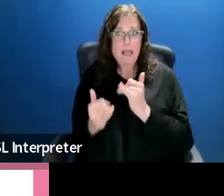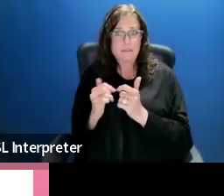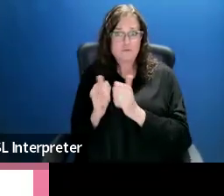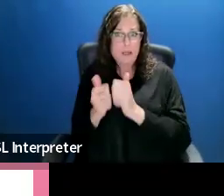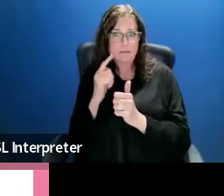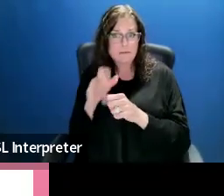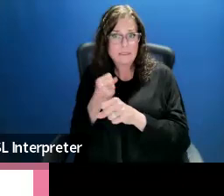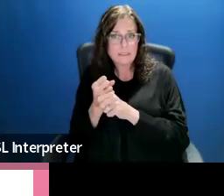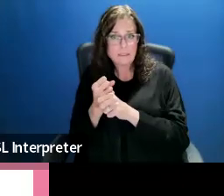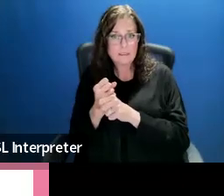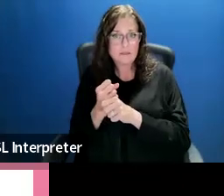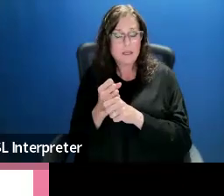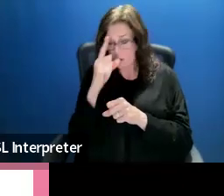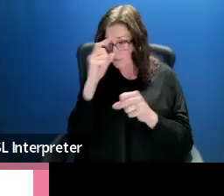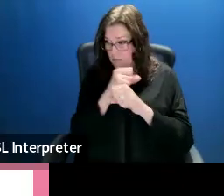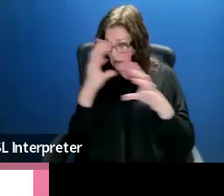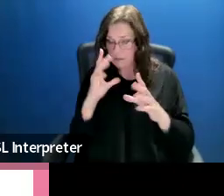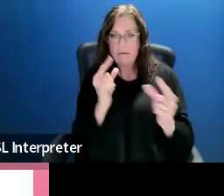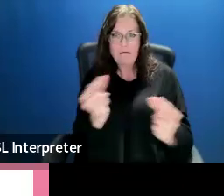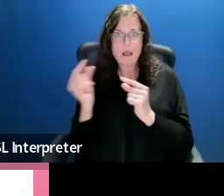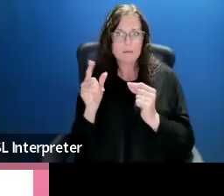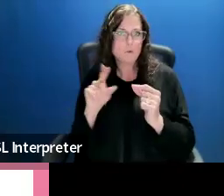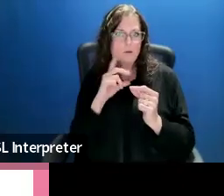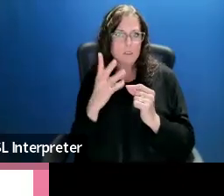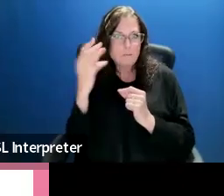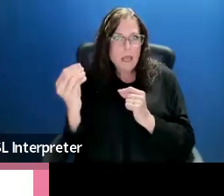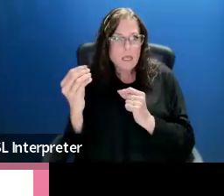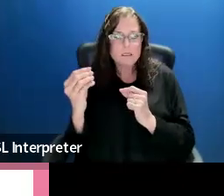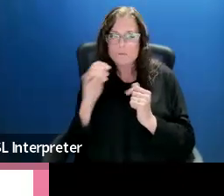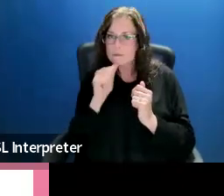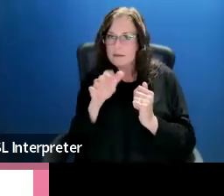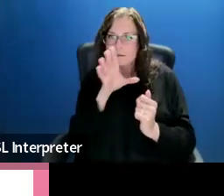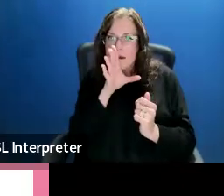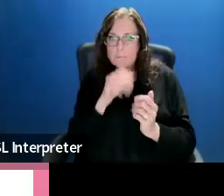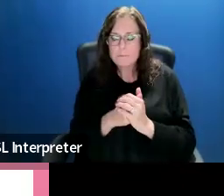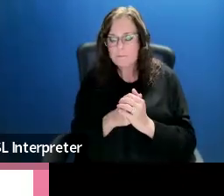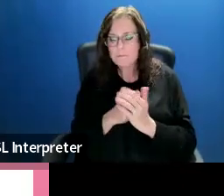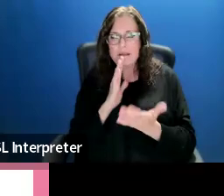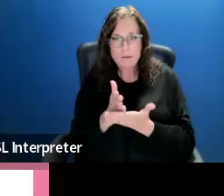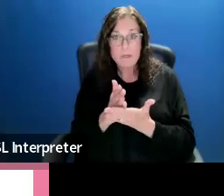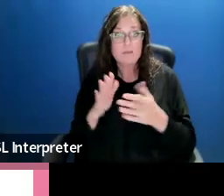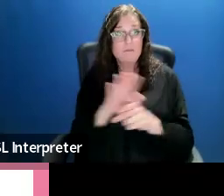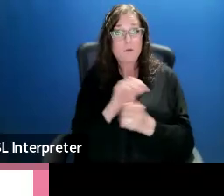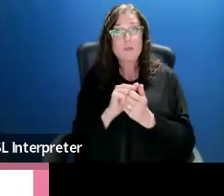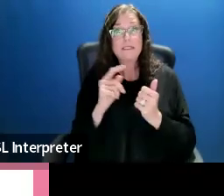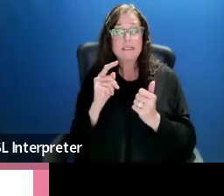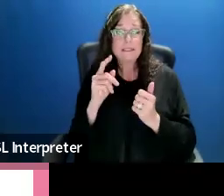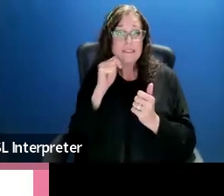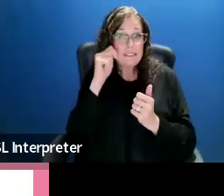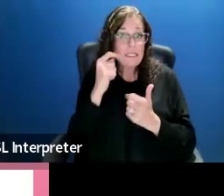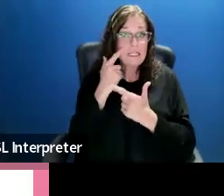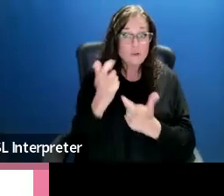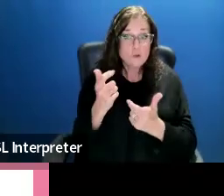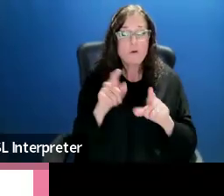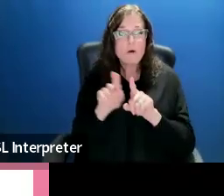season. As you can imagine, the gossip about where she's been will not stop. It is a book filled with teen intrigue, but